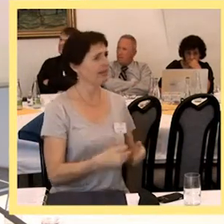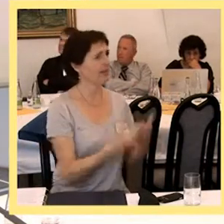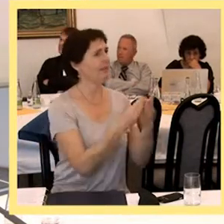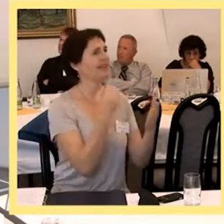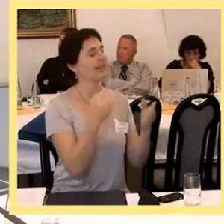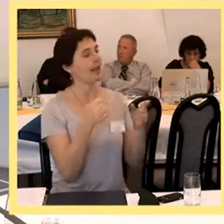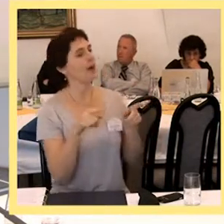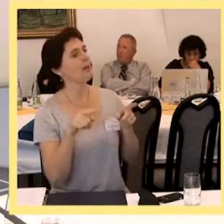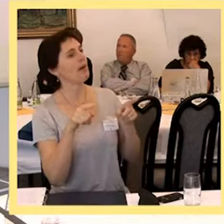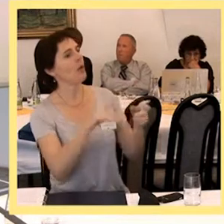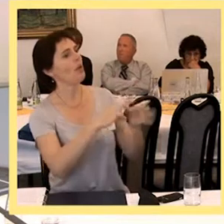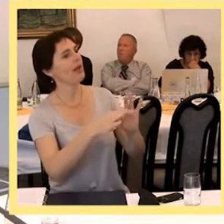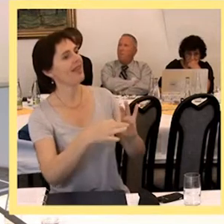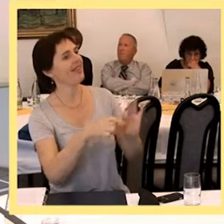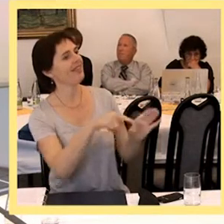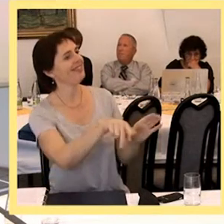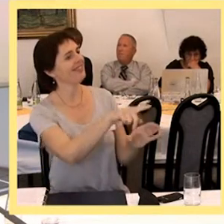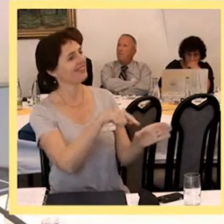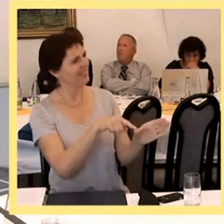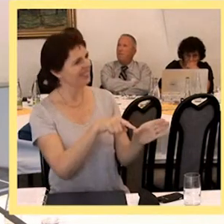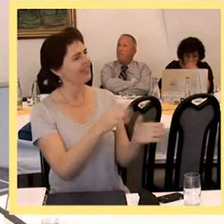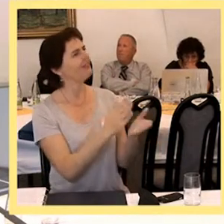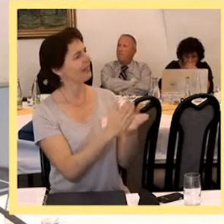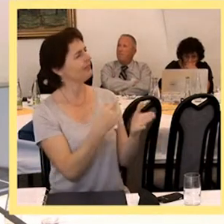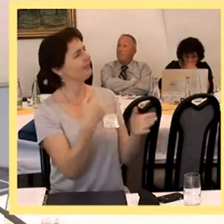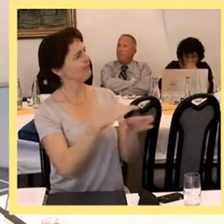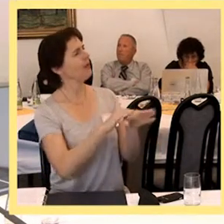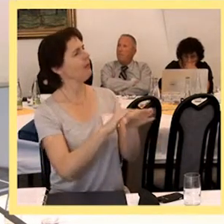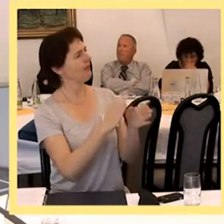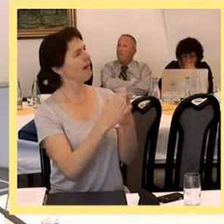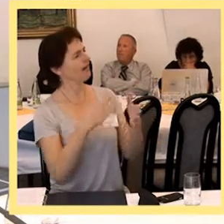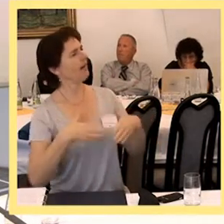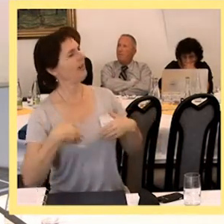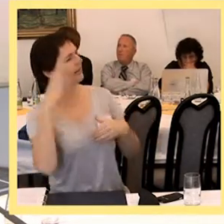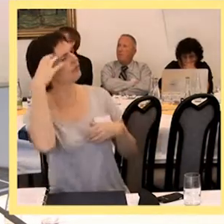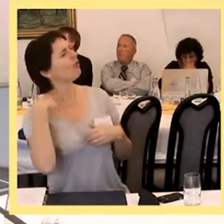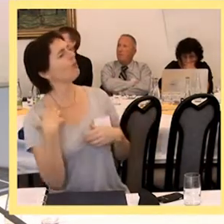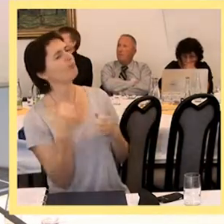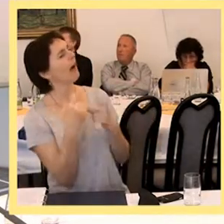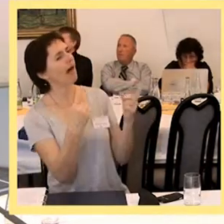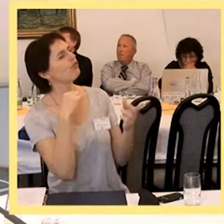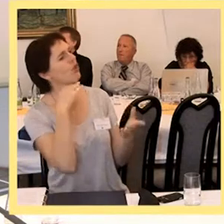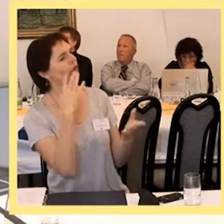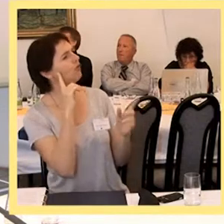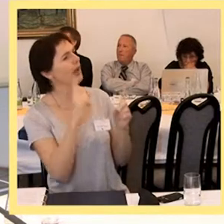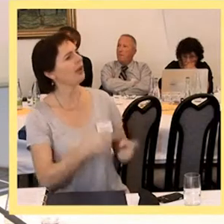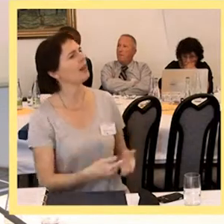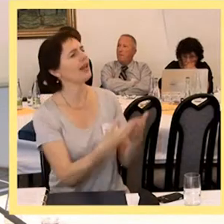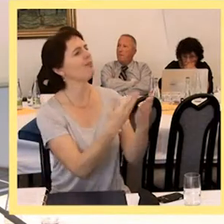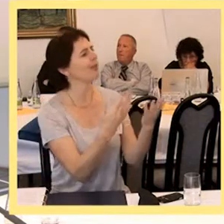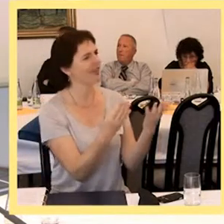Games, we felt that perhaps the health services were less prepared than they should be to deal with large numbers of people with various and